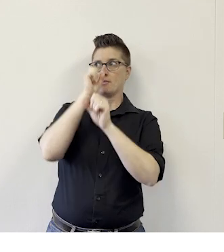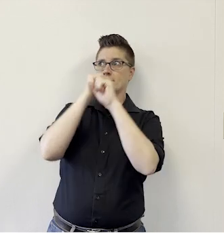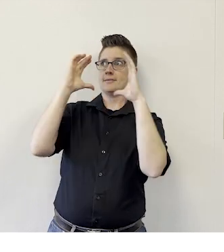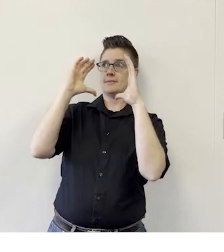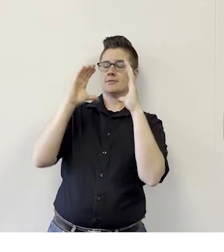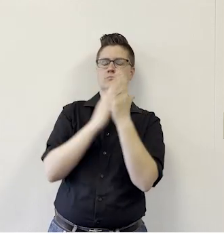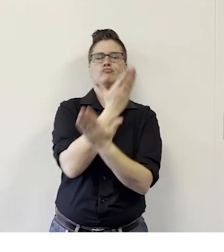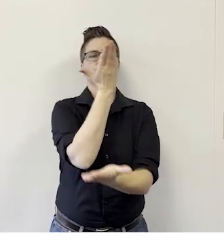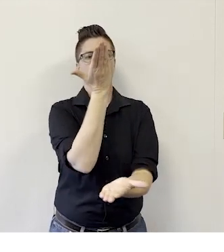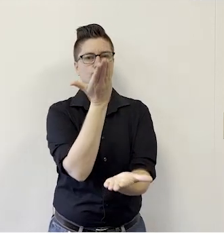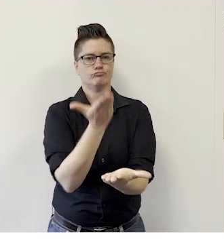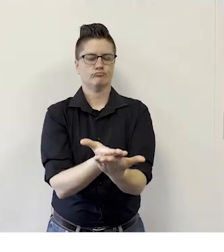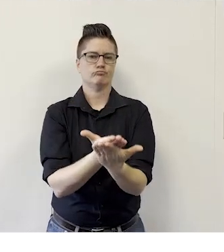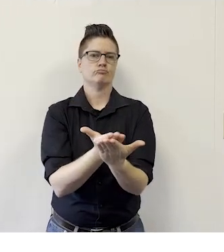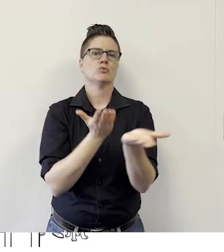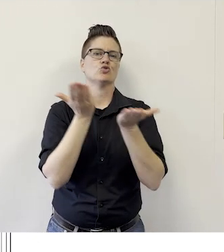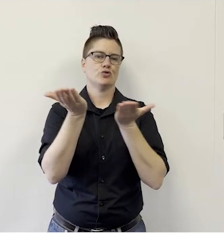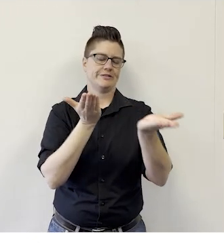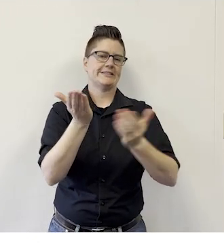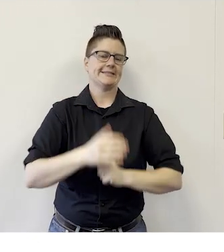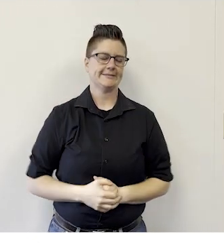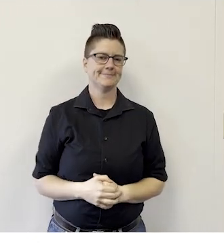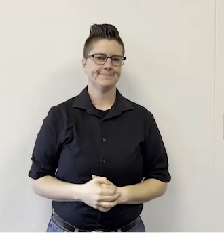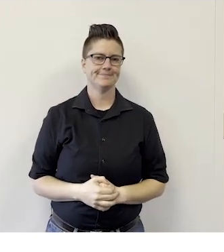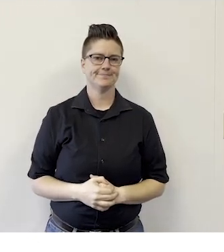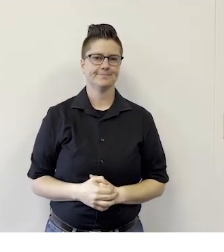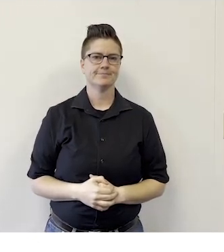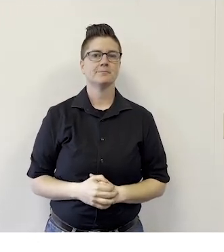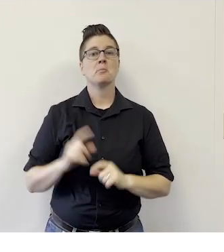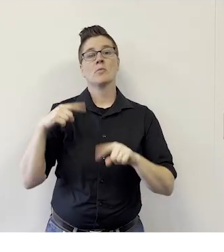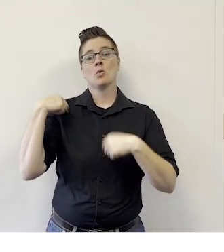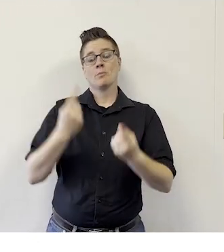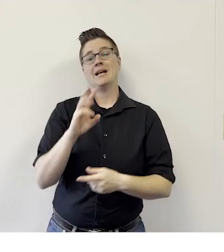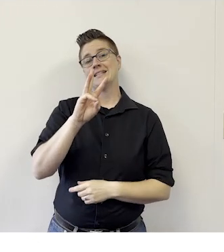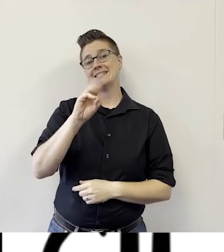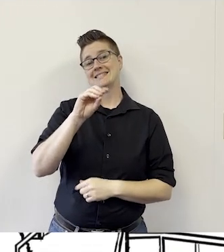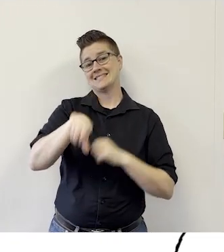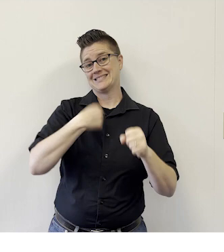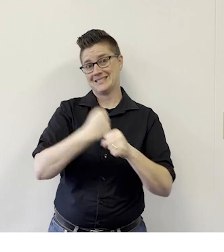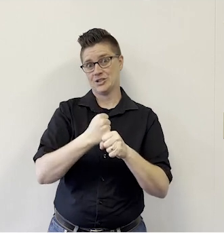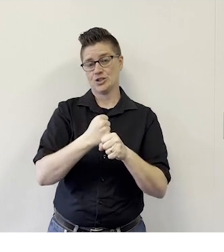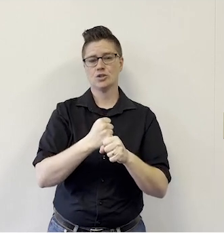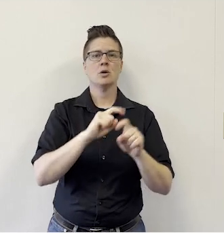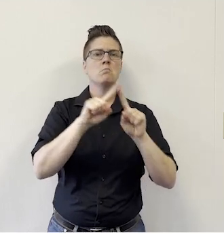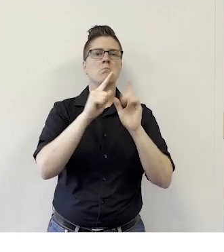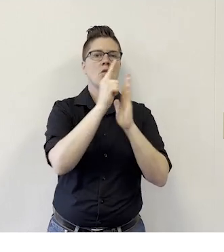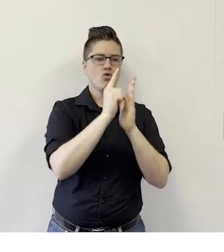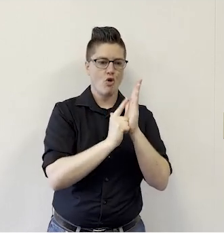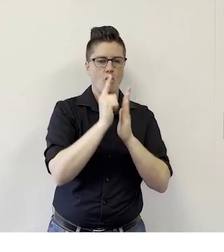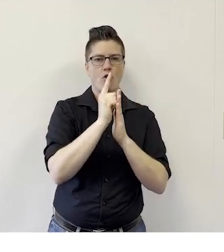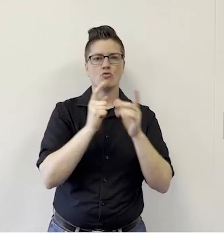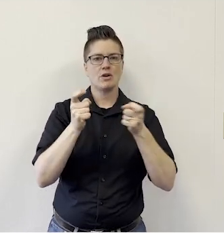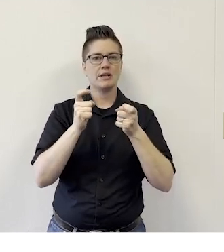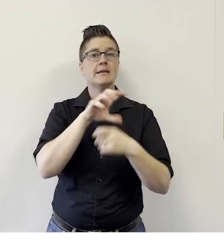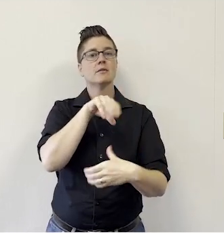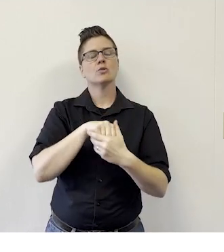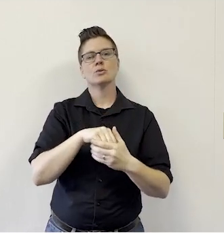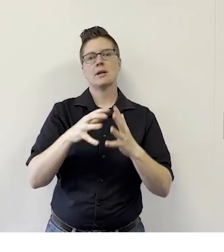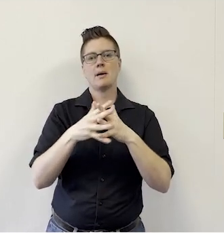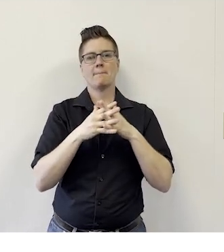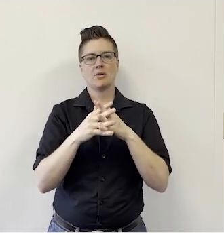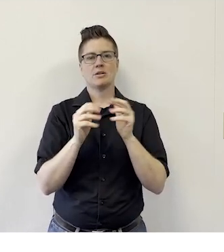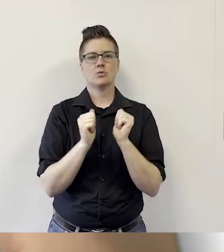from ideas to actual practice and delivery of services. Over the past 60 years, laws and